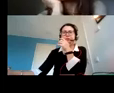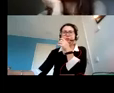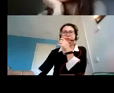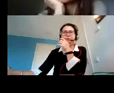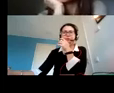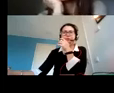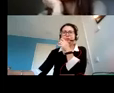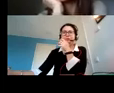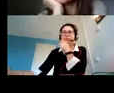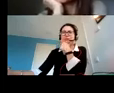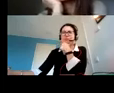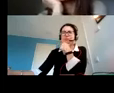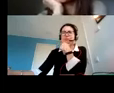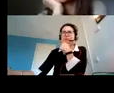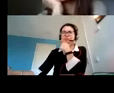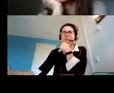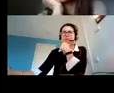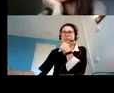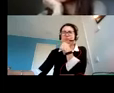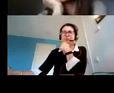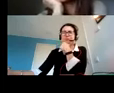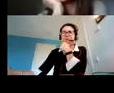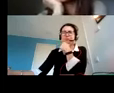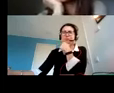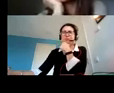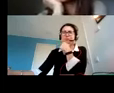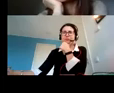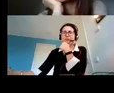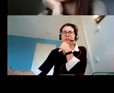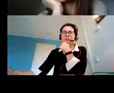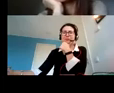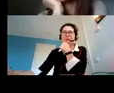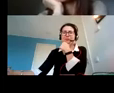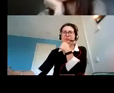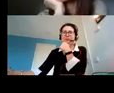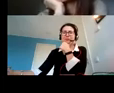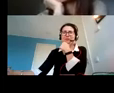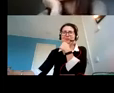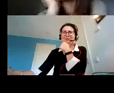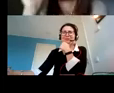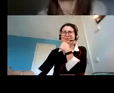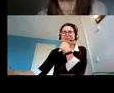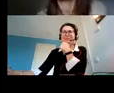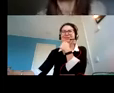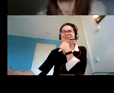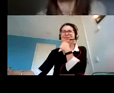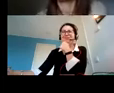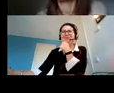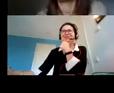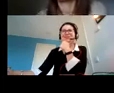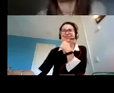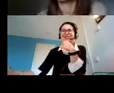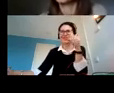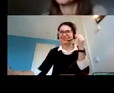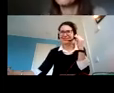national action plan in Italy. In theory, I have a lot of more to say, but I think that I want to stop here.